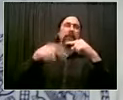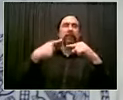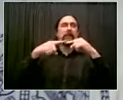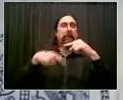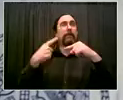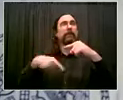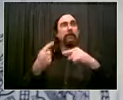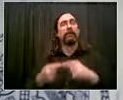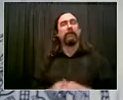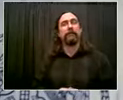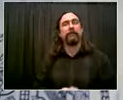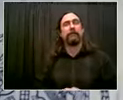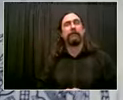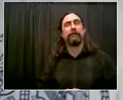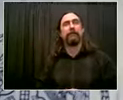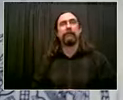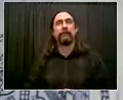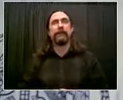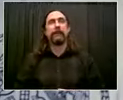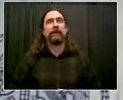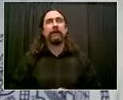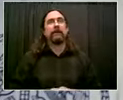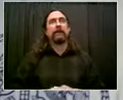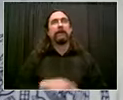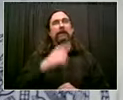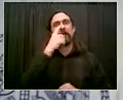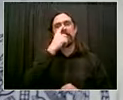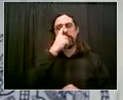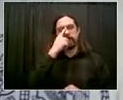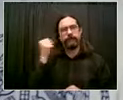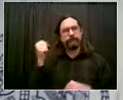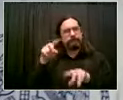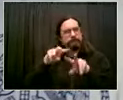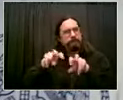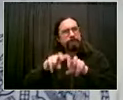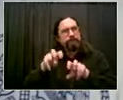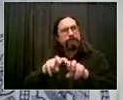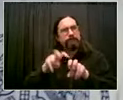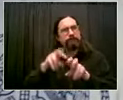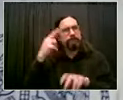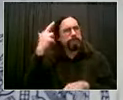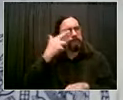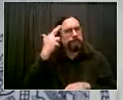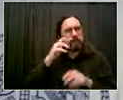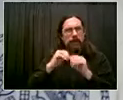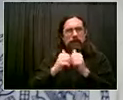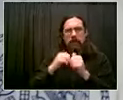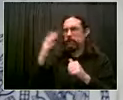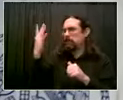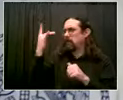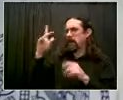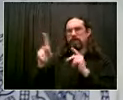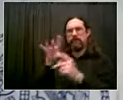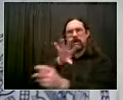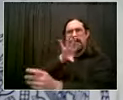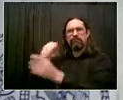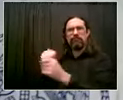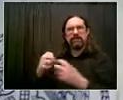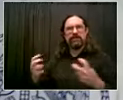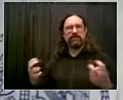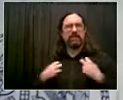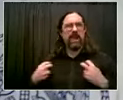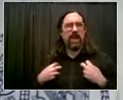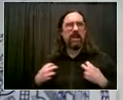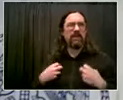But at Exodus, we have seen a model that works to provide the transitional services, the help, the